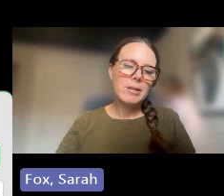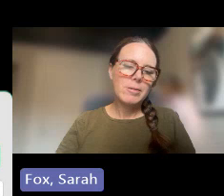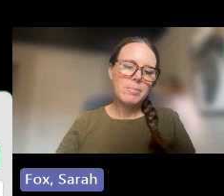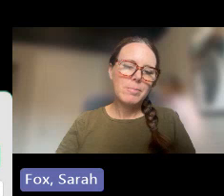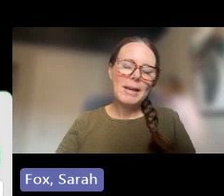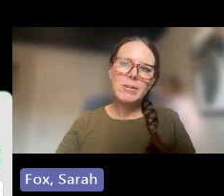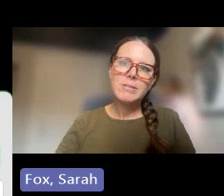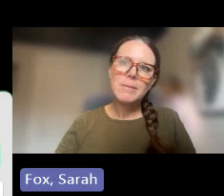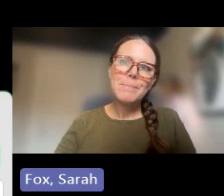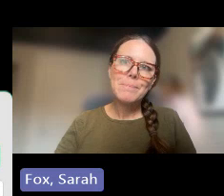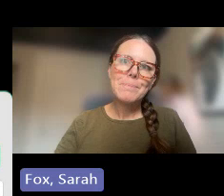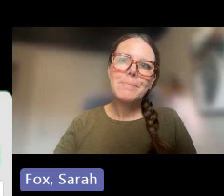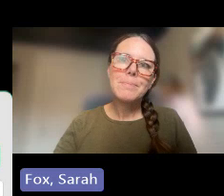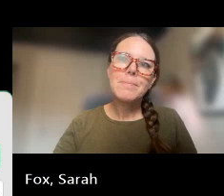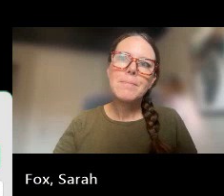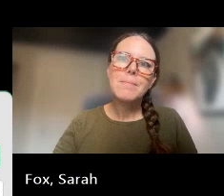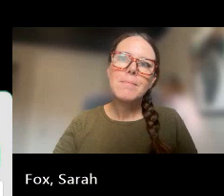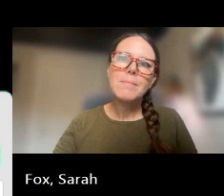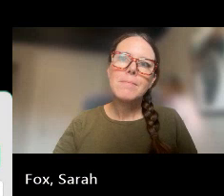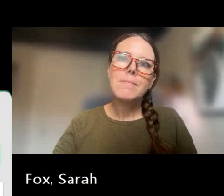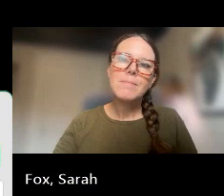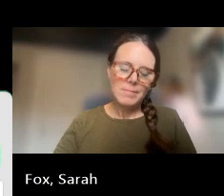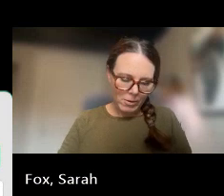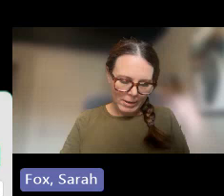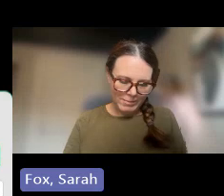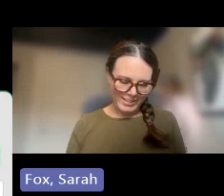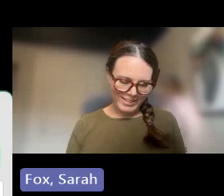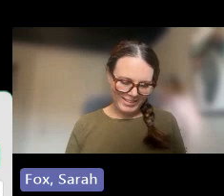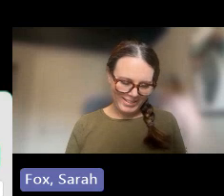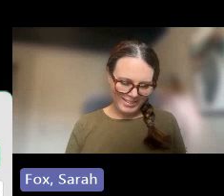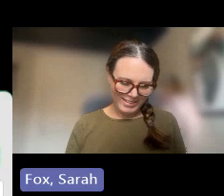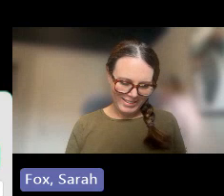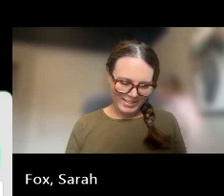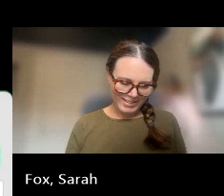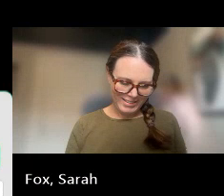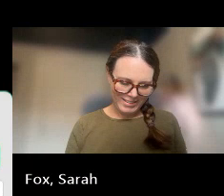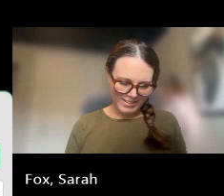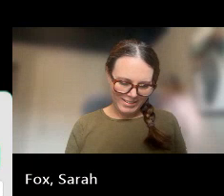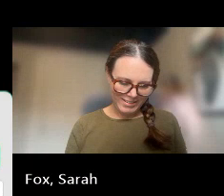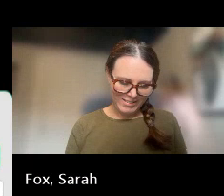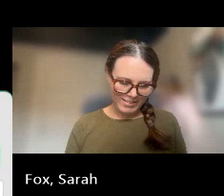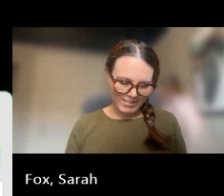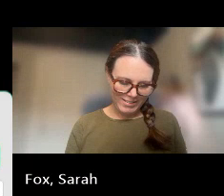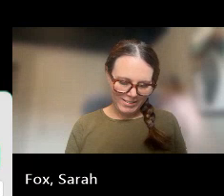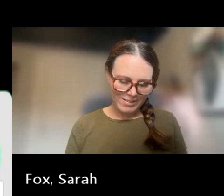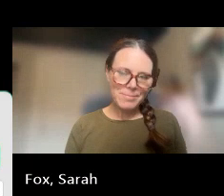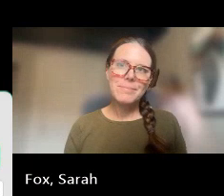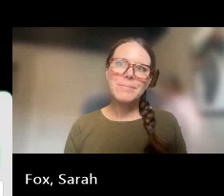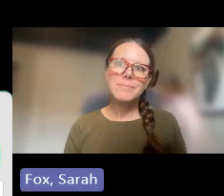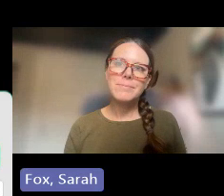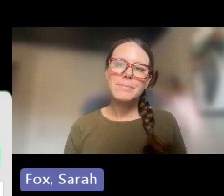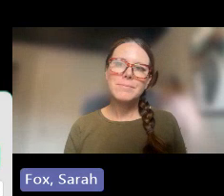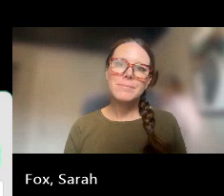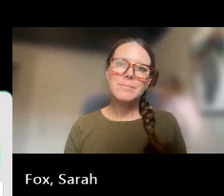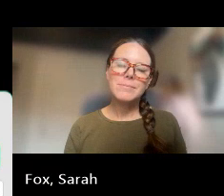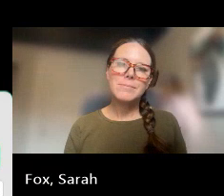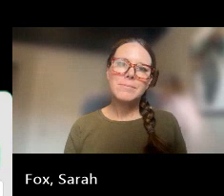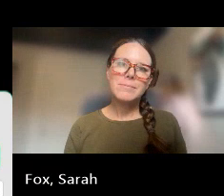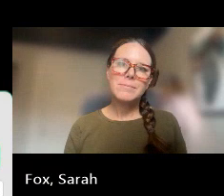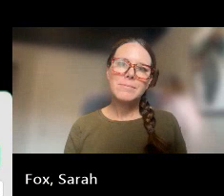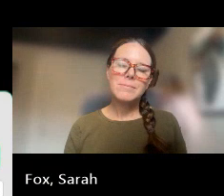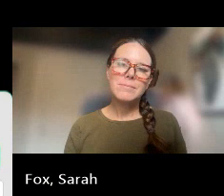Agreed. Are there any other placards up? Ryan just. Yeah, put his it's up. just a very high dollar amount as well too, for all the uncertainty that surrounds